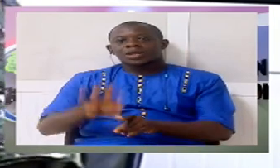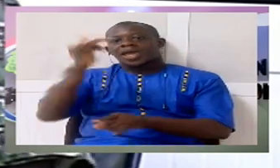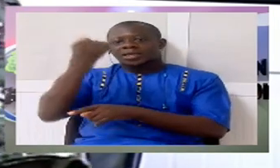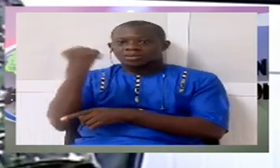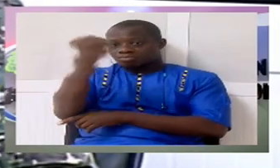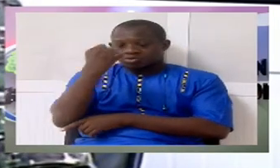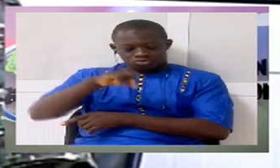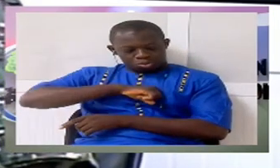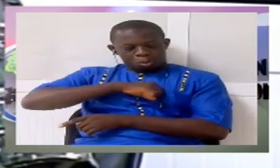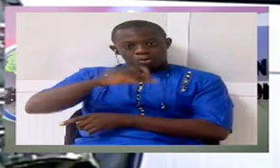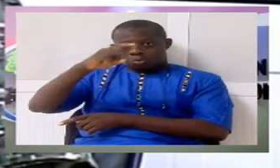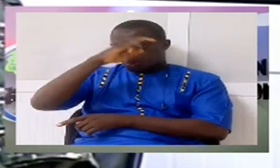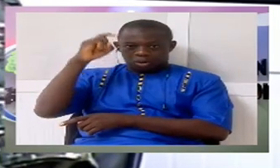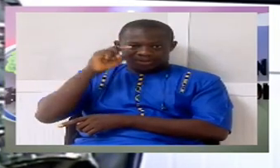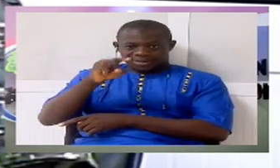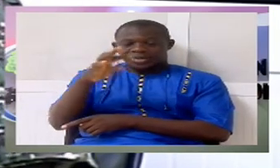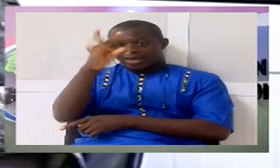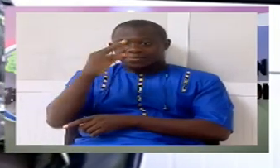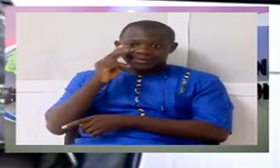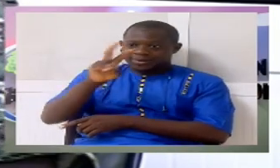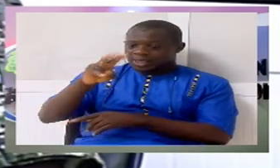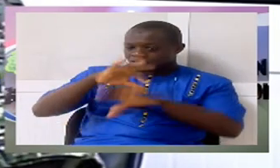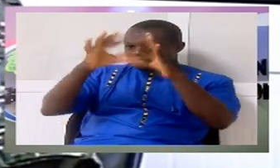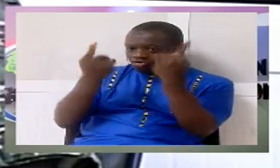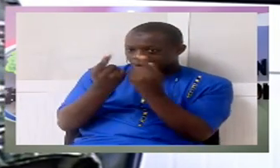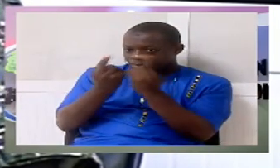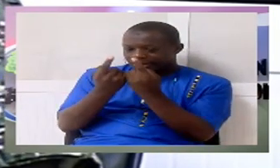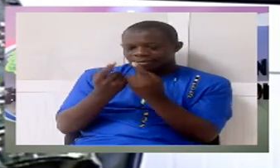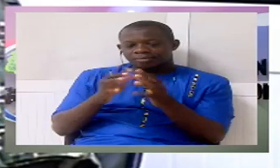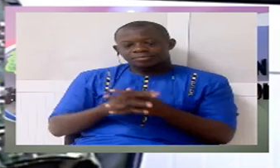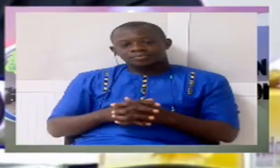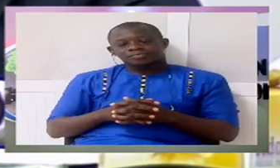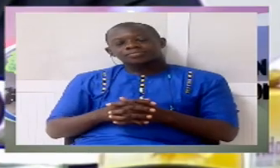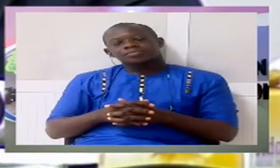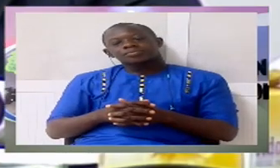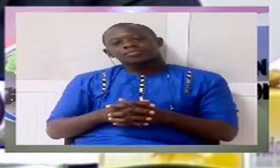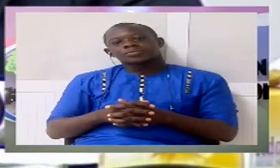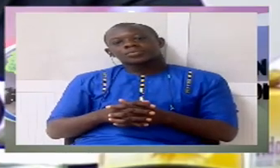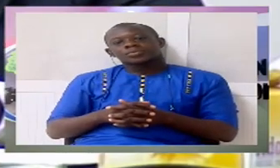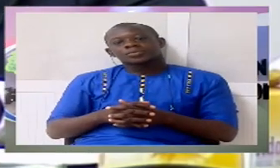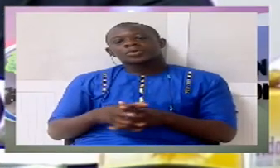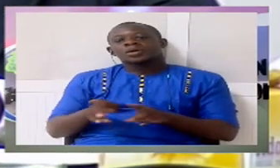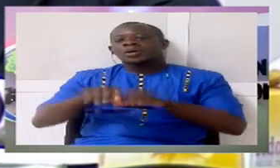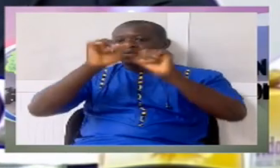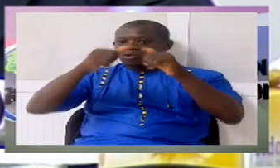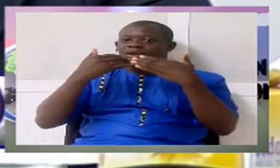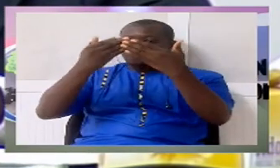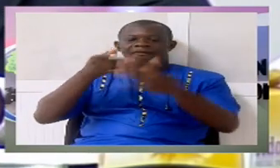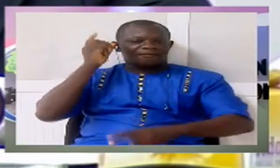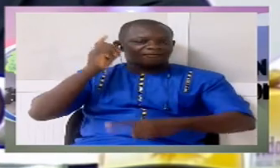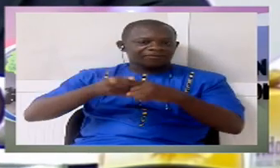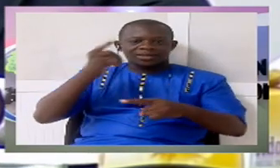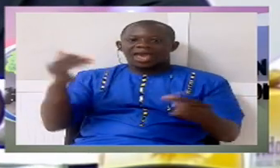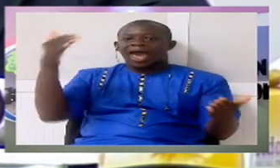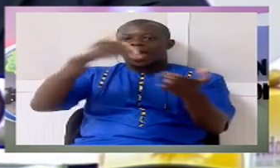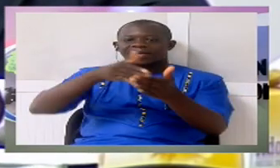Yes, that's their job. If they saw anything, so that information could quickly reach the